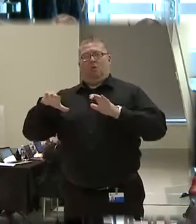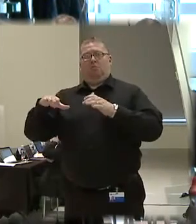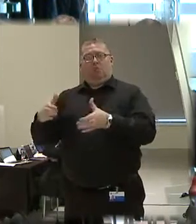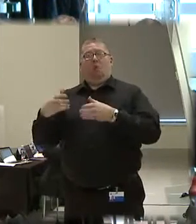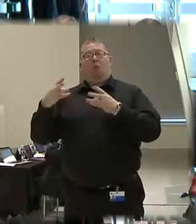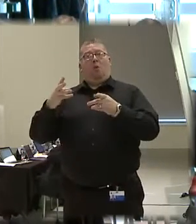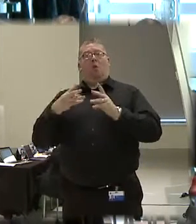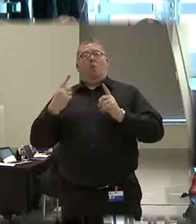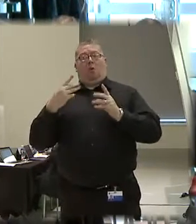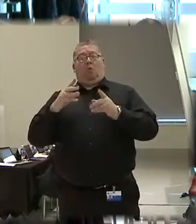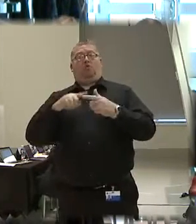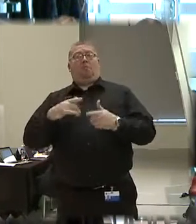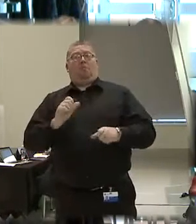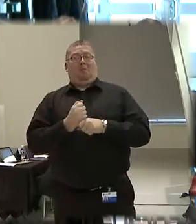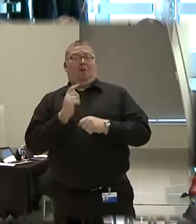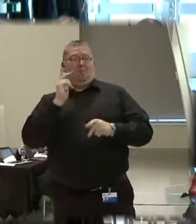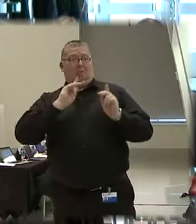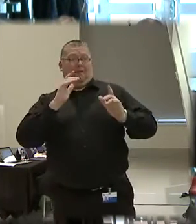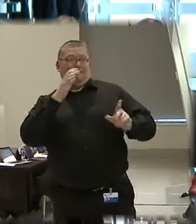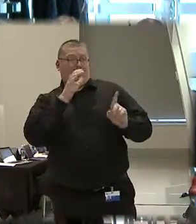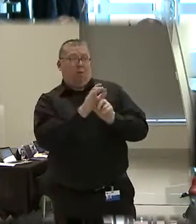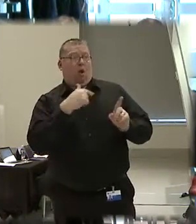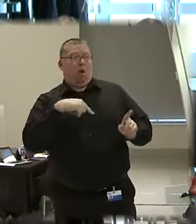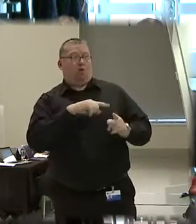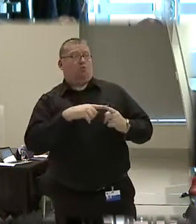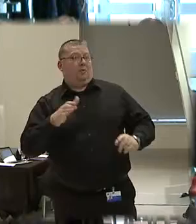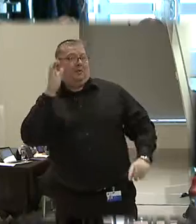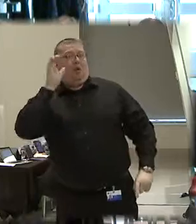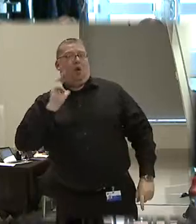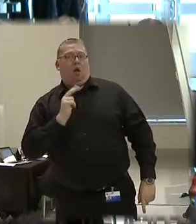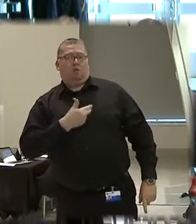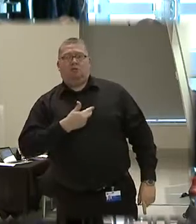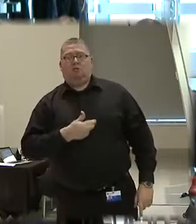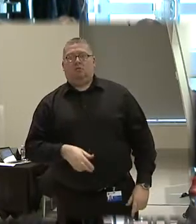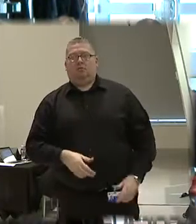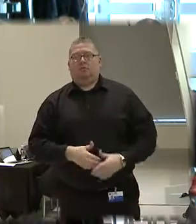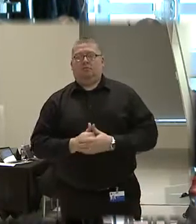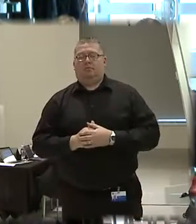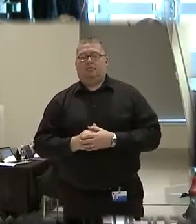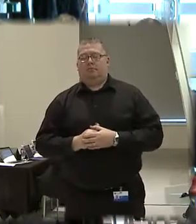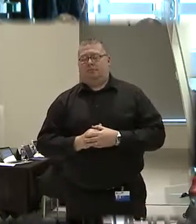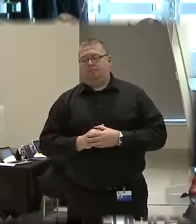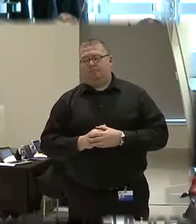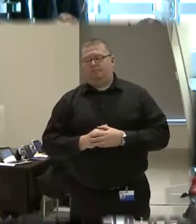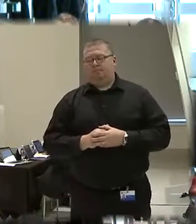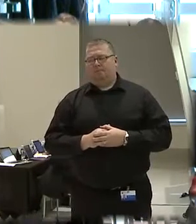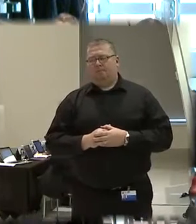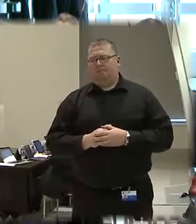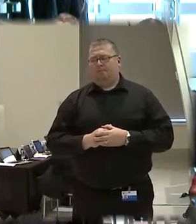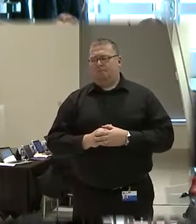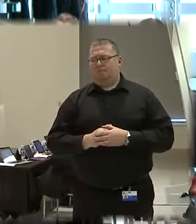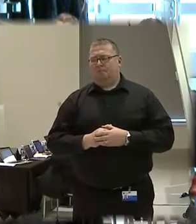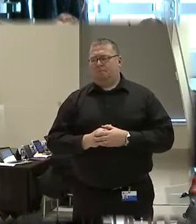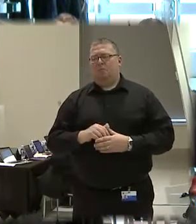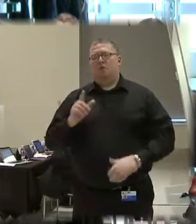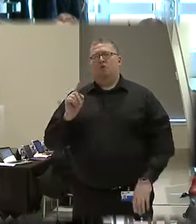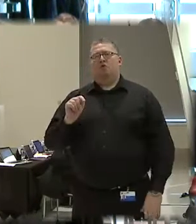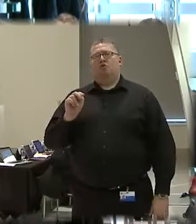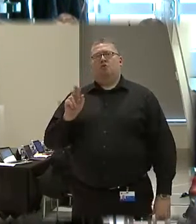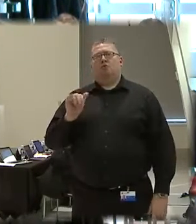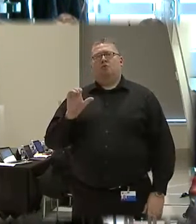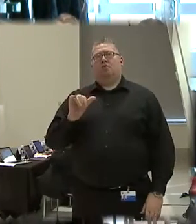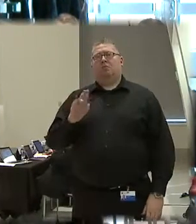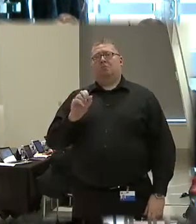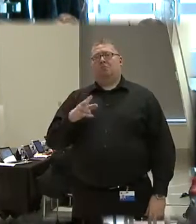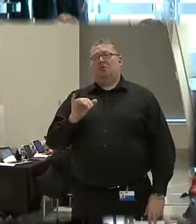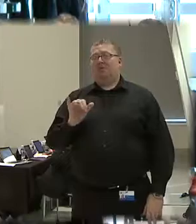heard in a system that isn't designed to hear us. Tracy Mears? Very